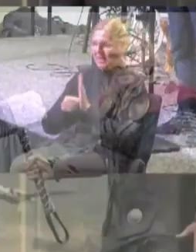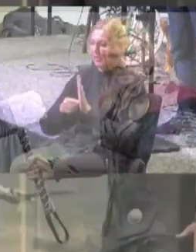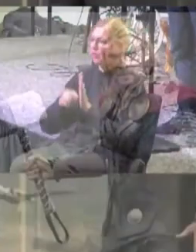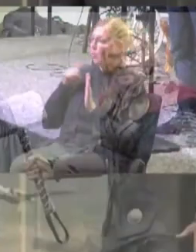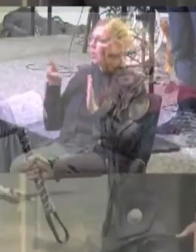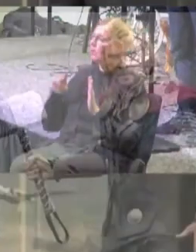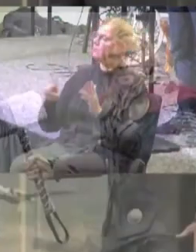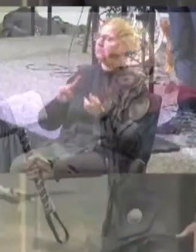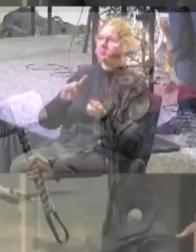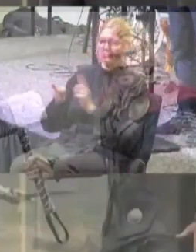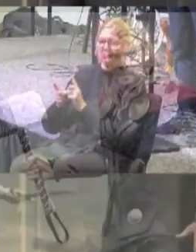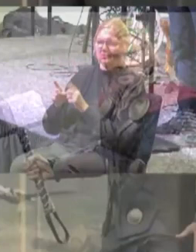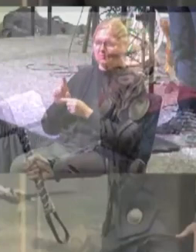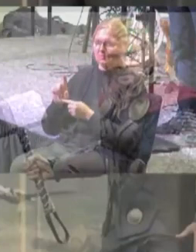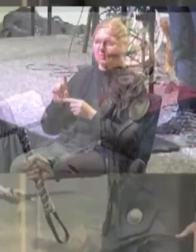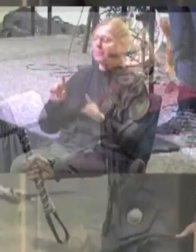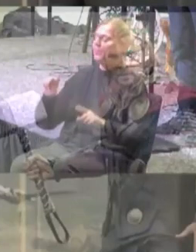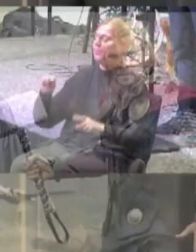in a spaceship.